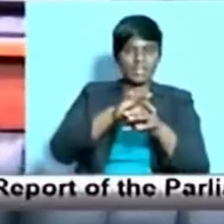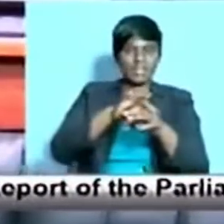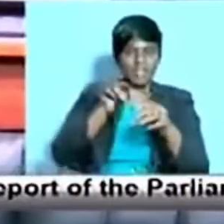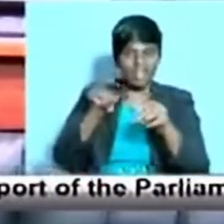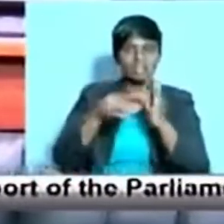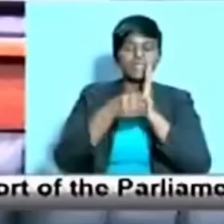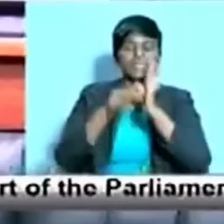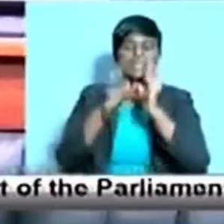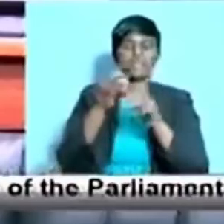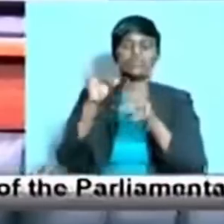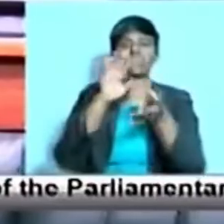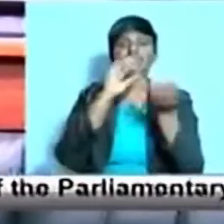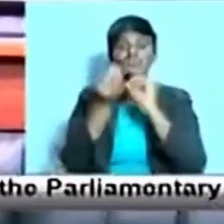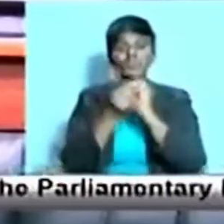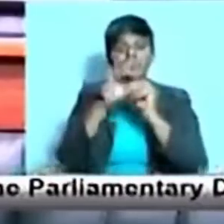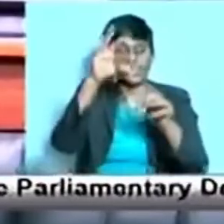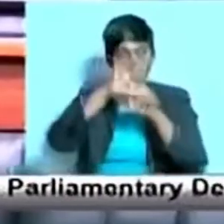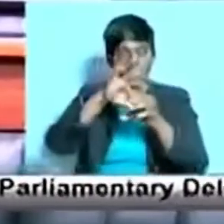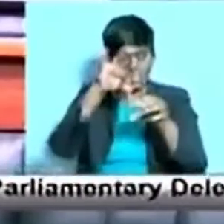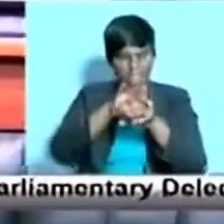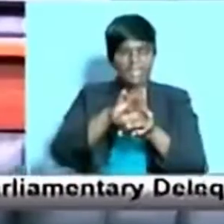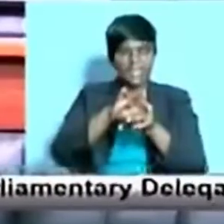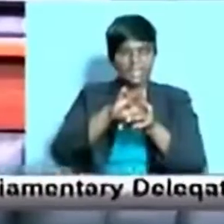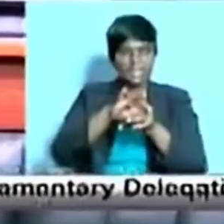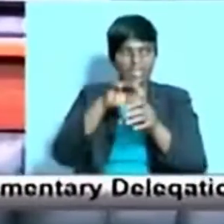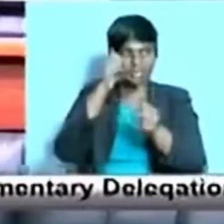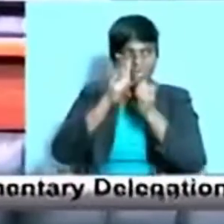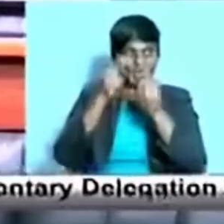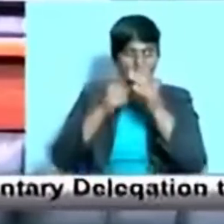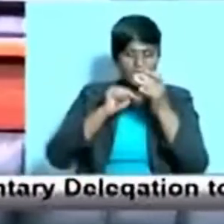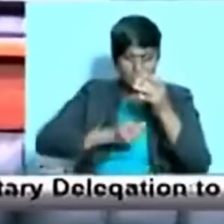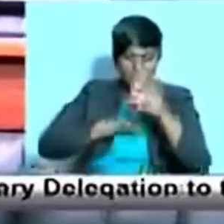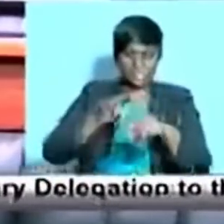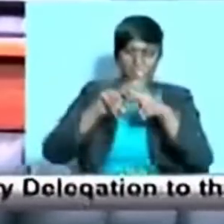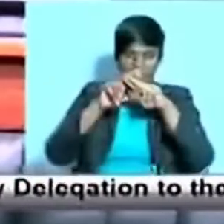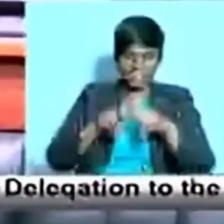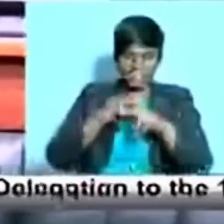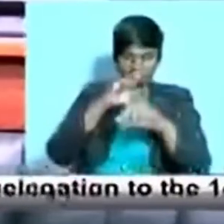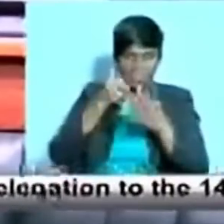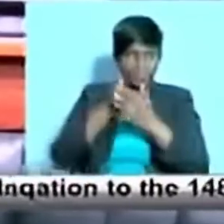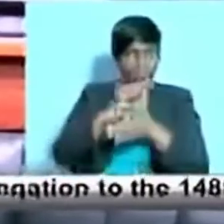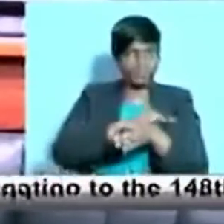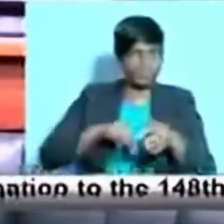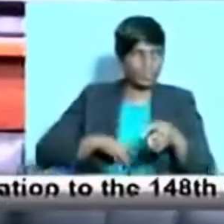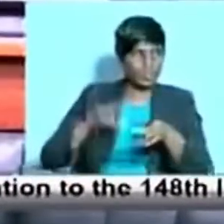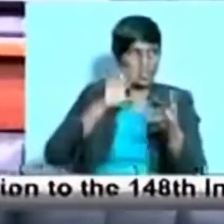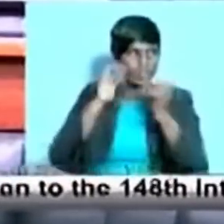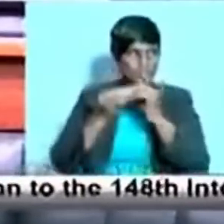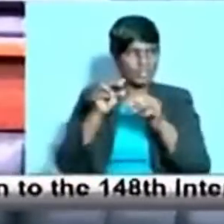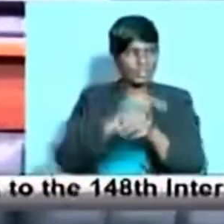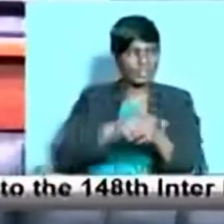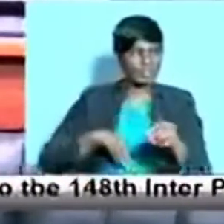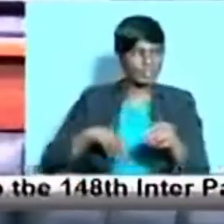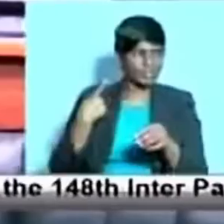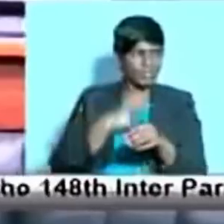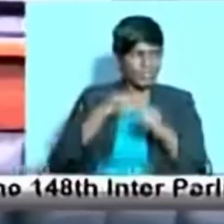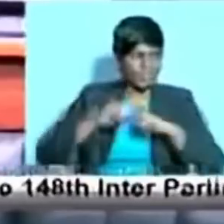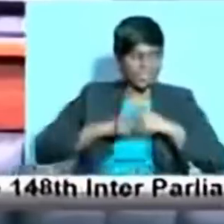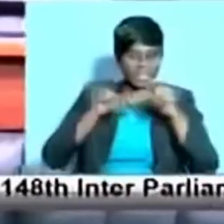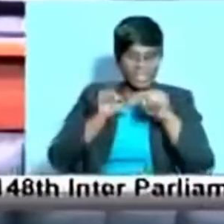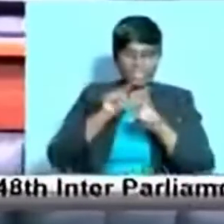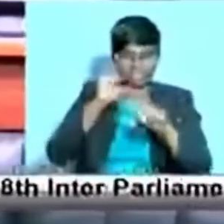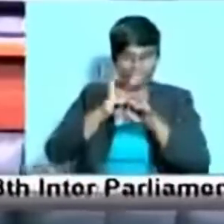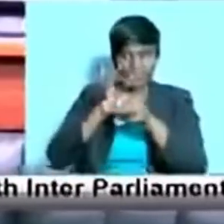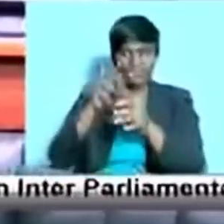leader of opposition. Elected because we sat collectively as opposition members of Parliament, and we